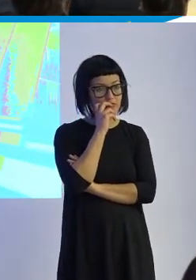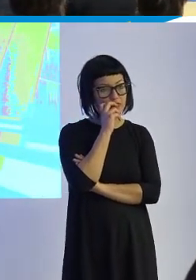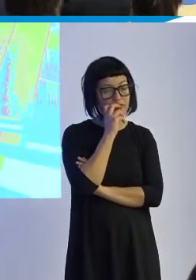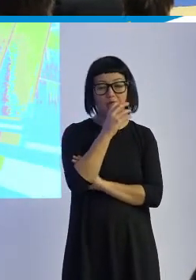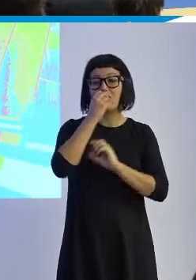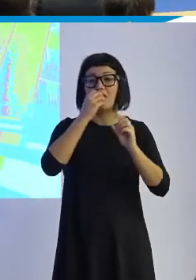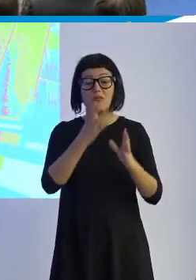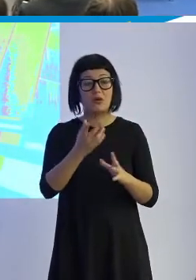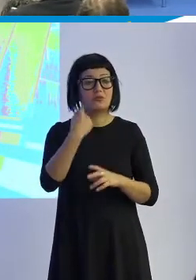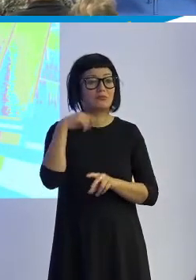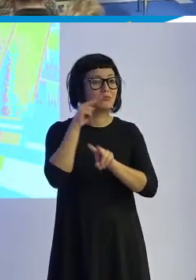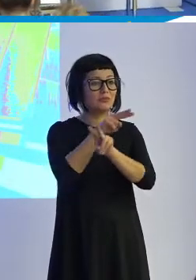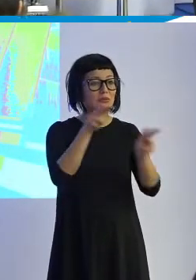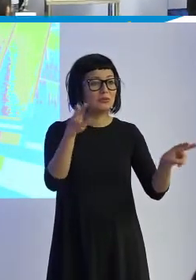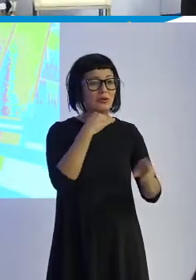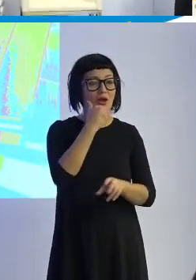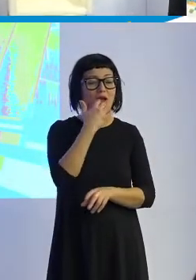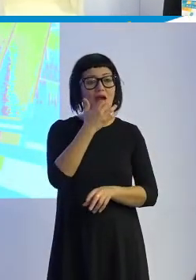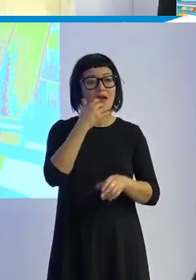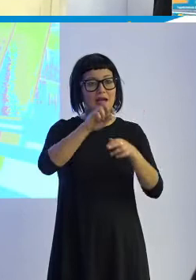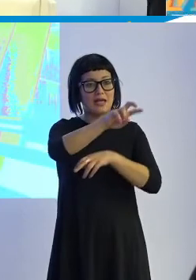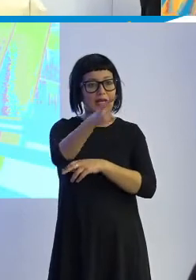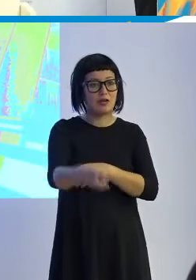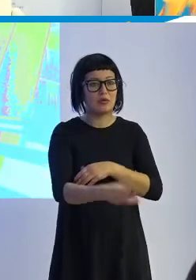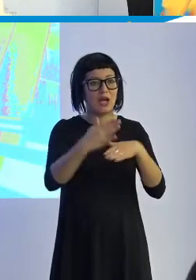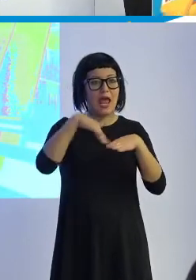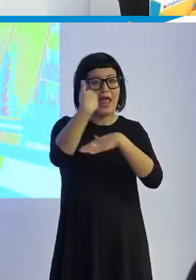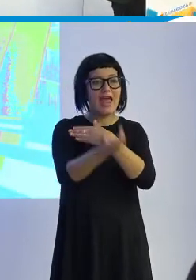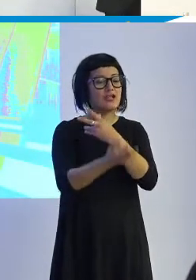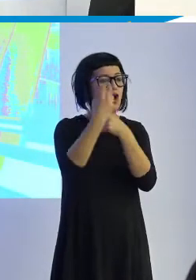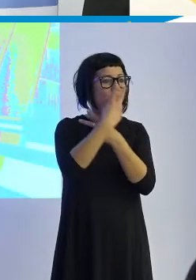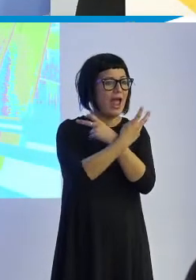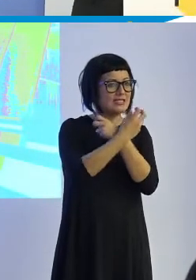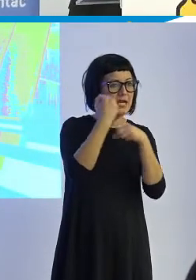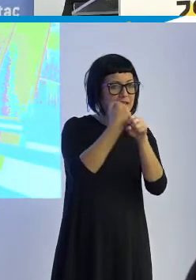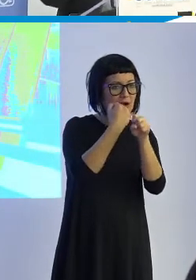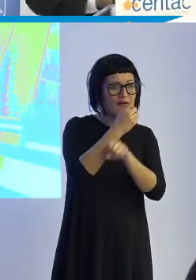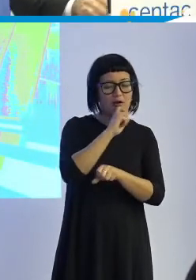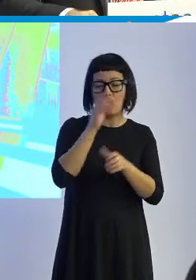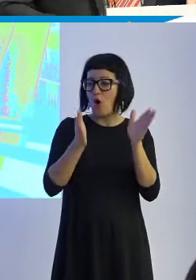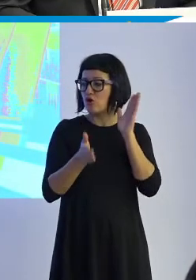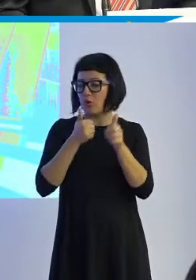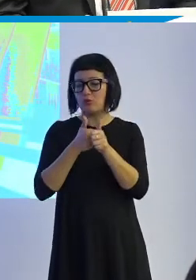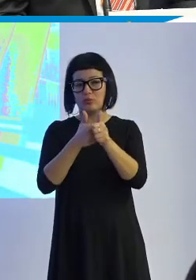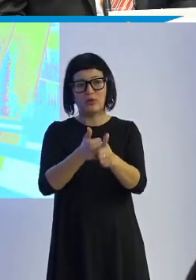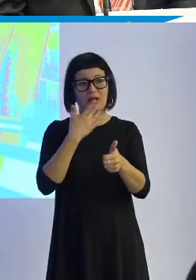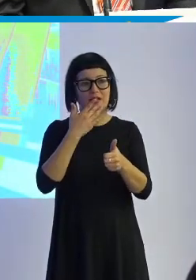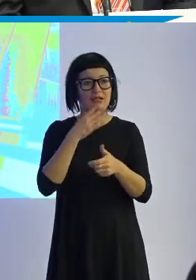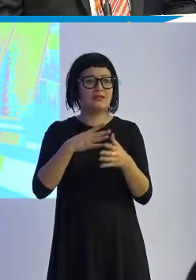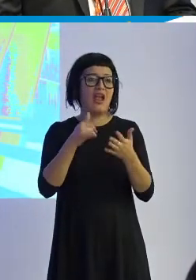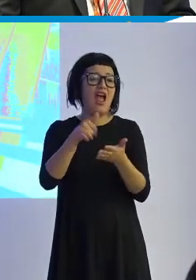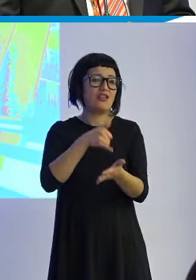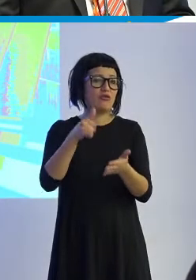well we've seen a little several examples of exoesqueletos how they work asistenciales paratroxia muscular etc